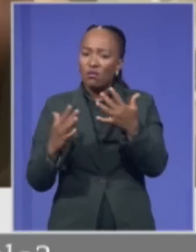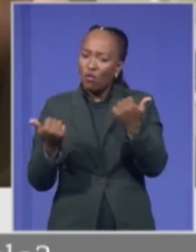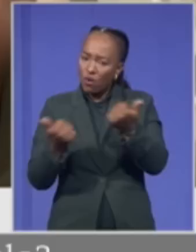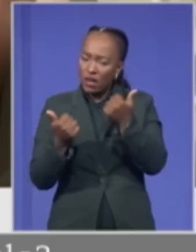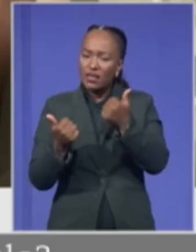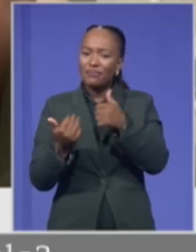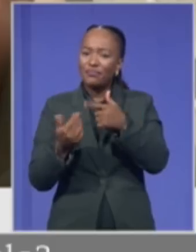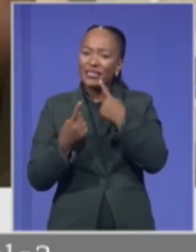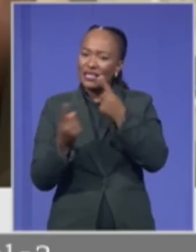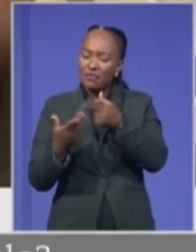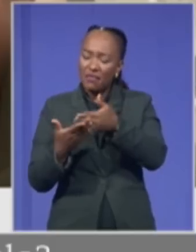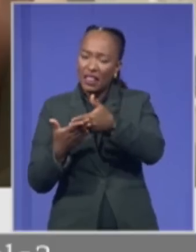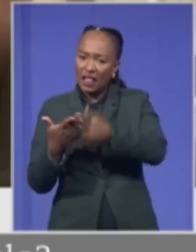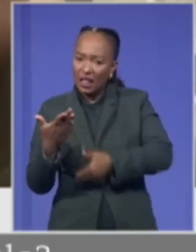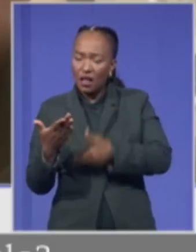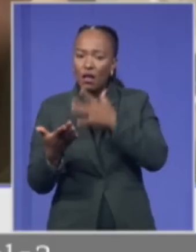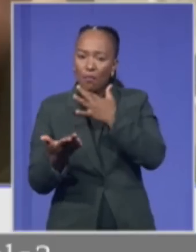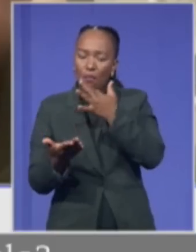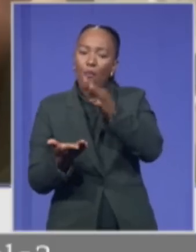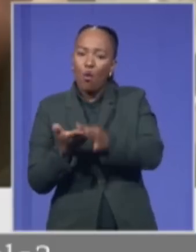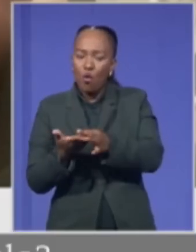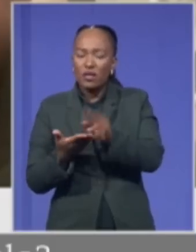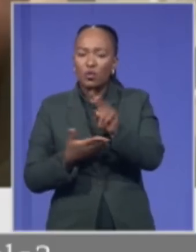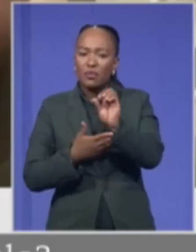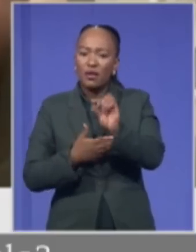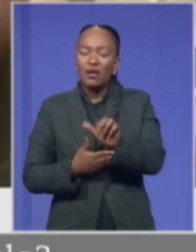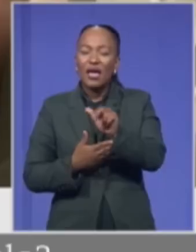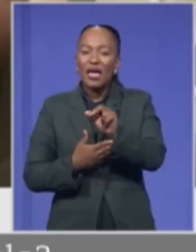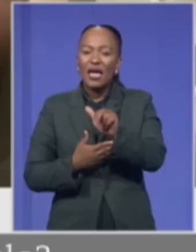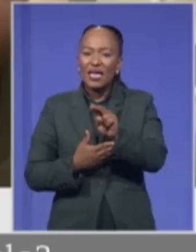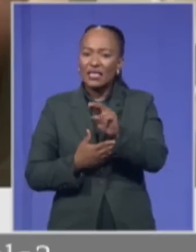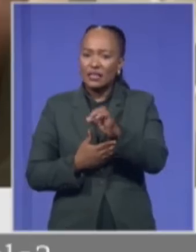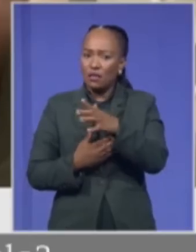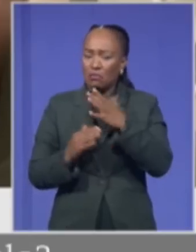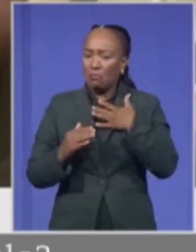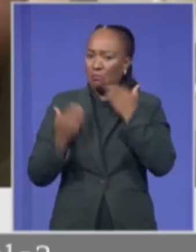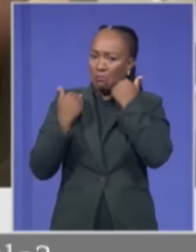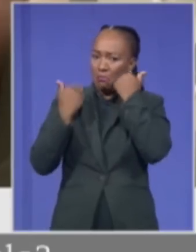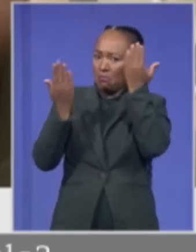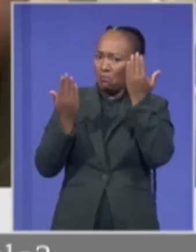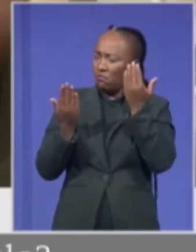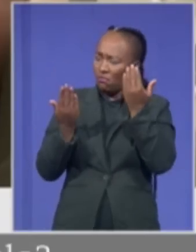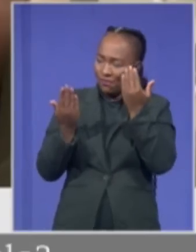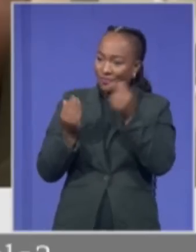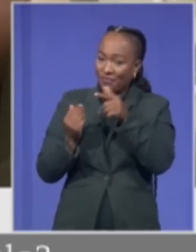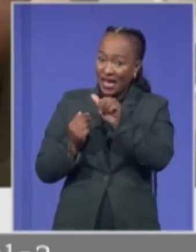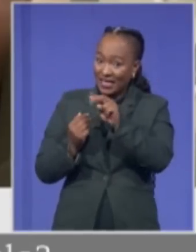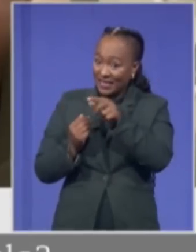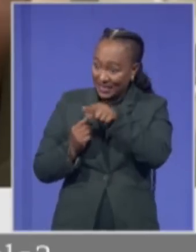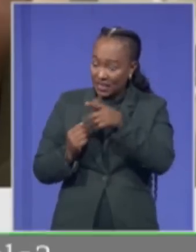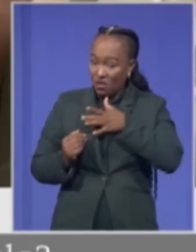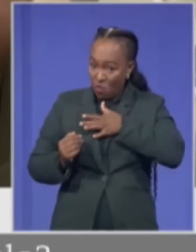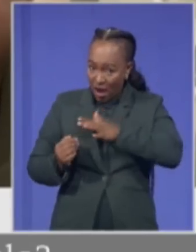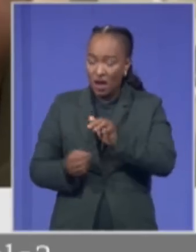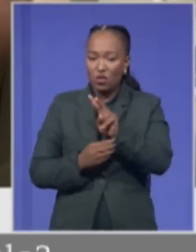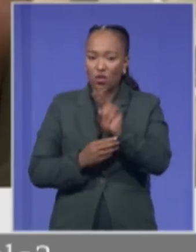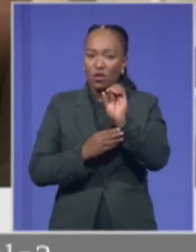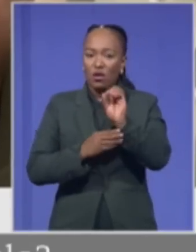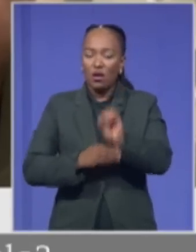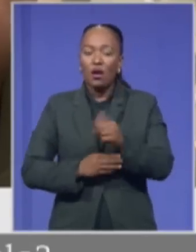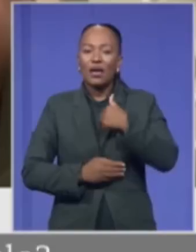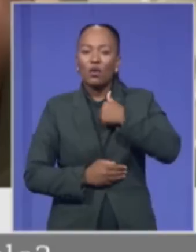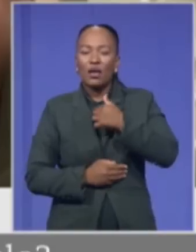Ngodongwana se ne se propose 2% hore ANC e re ha e batle ANC e a e batla re le mokga Democratic Alliance re